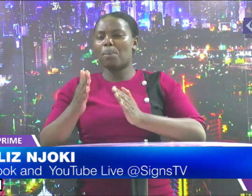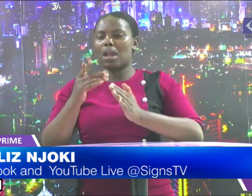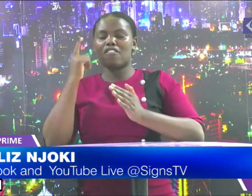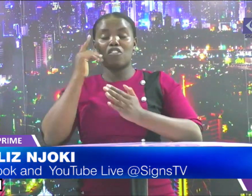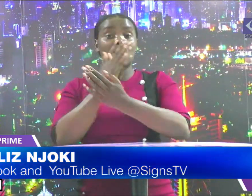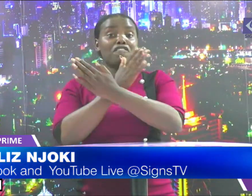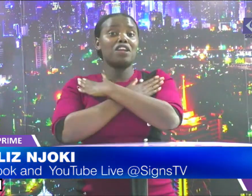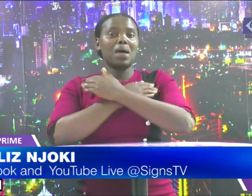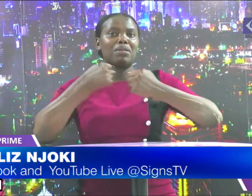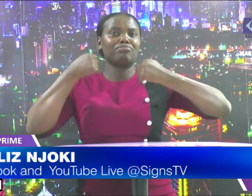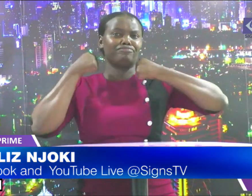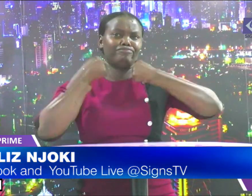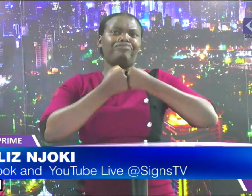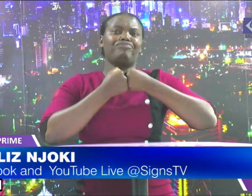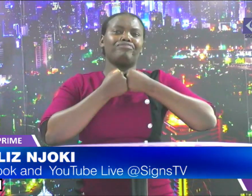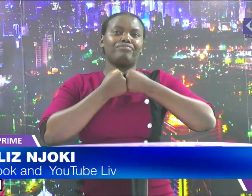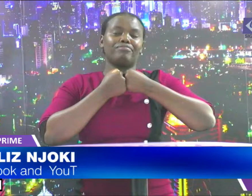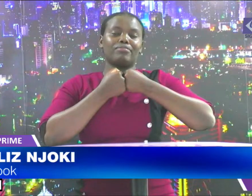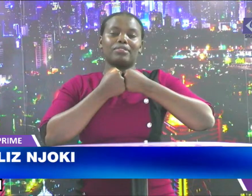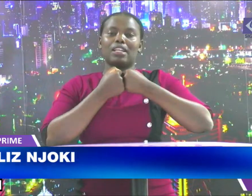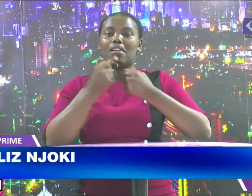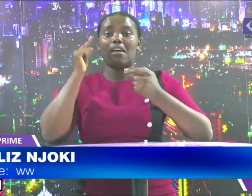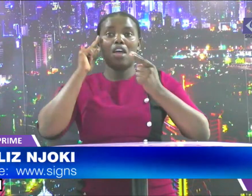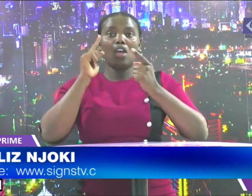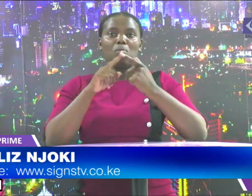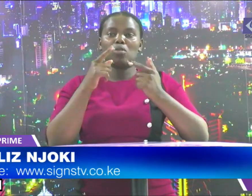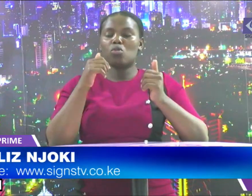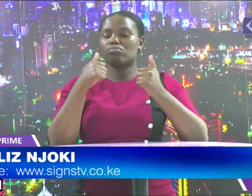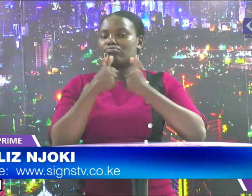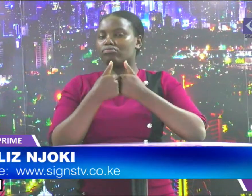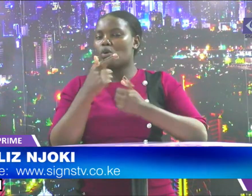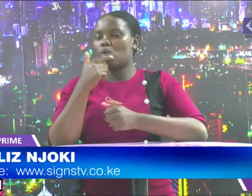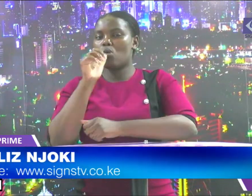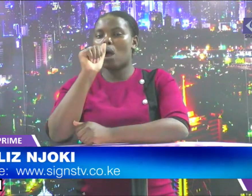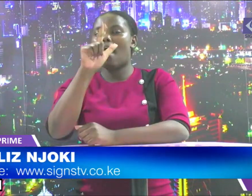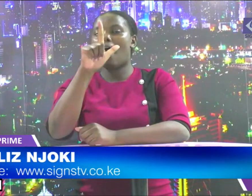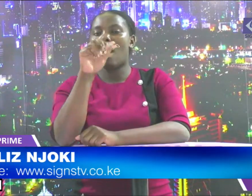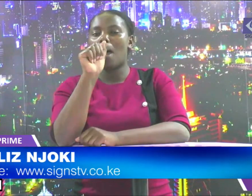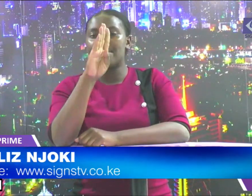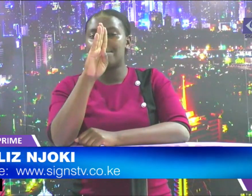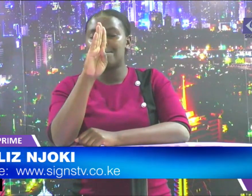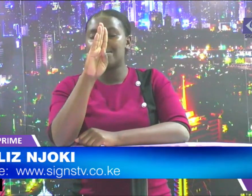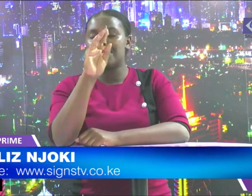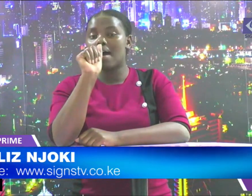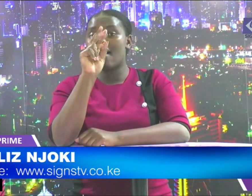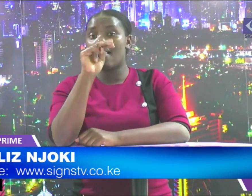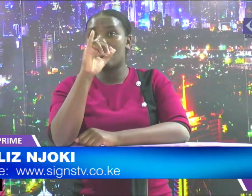In the sports news, Harambee Scarlets planned friendly matches against